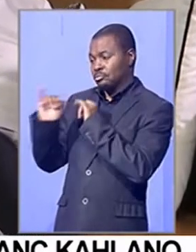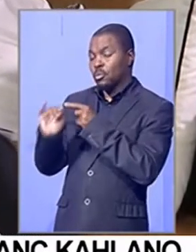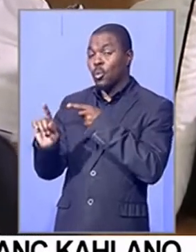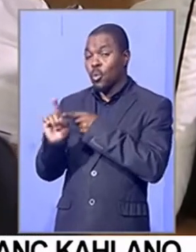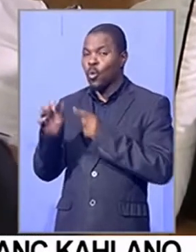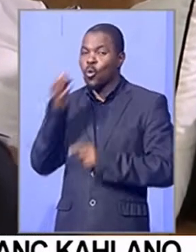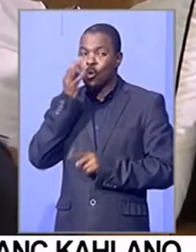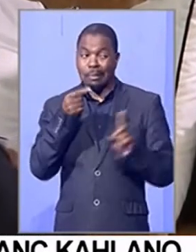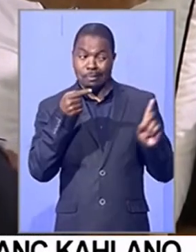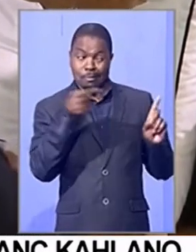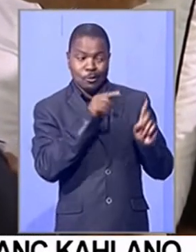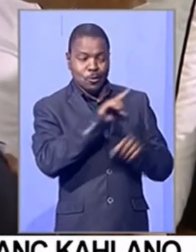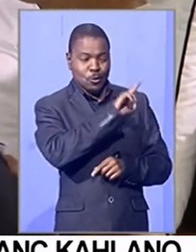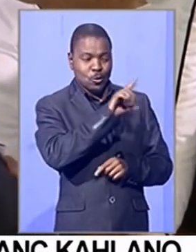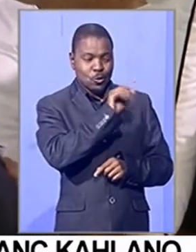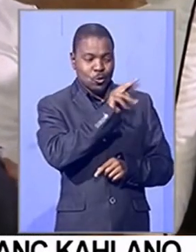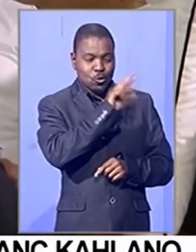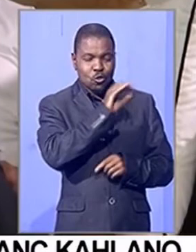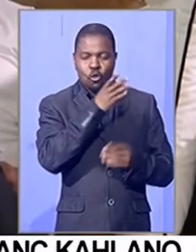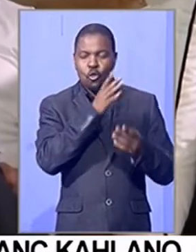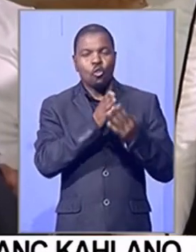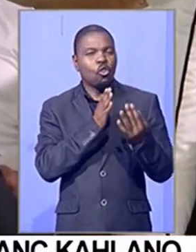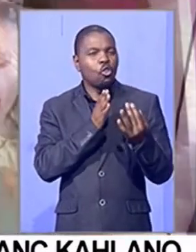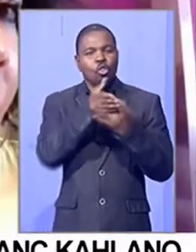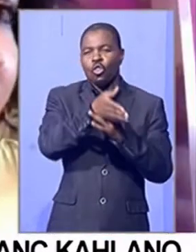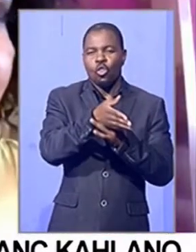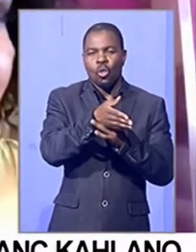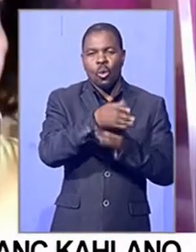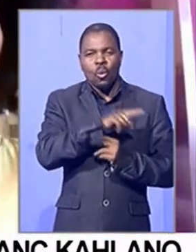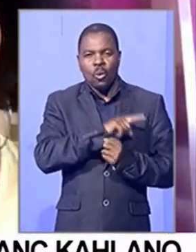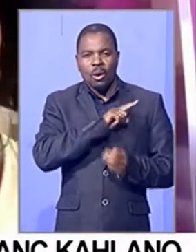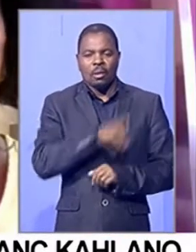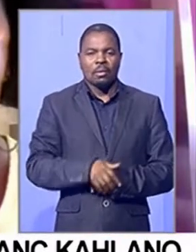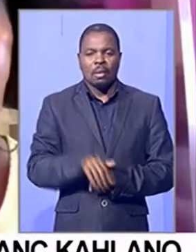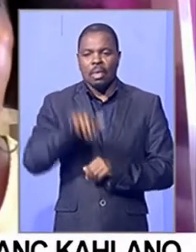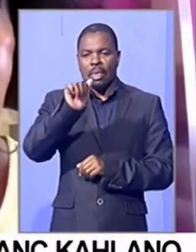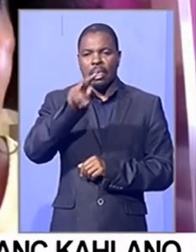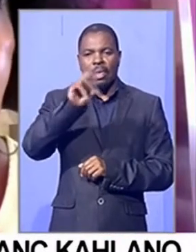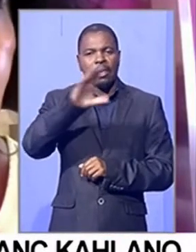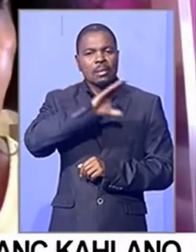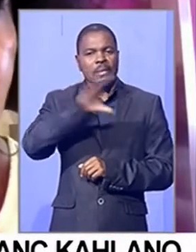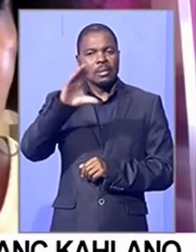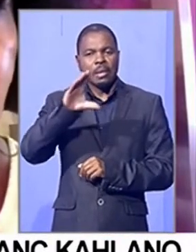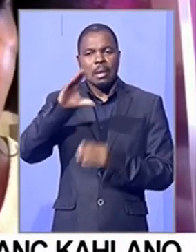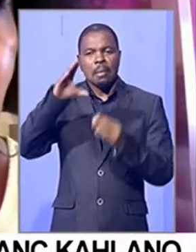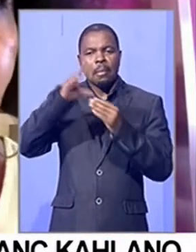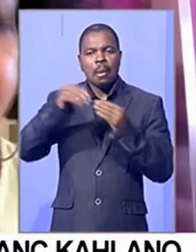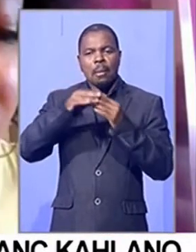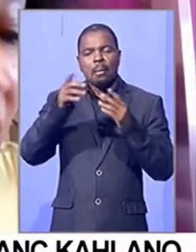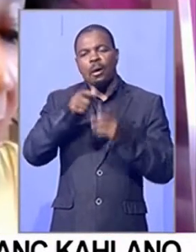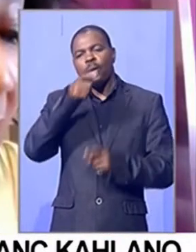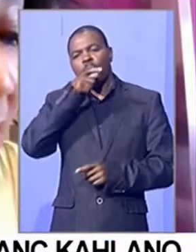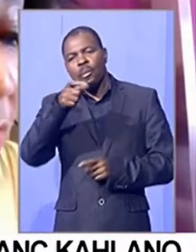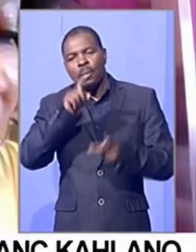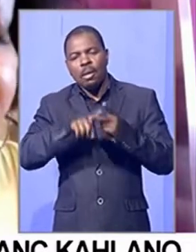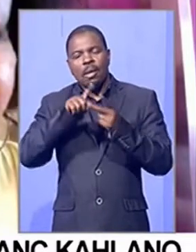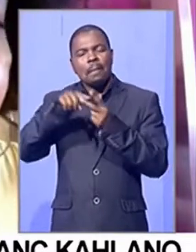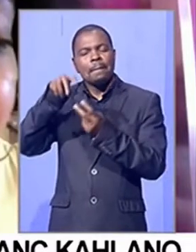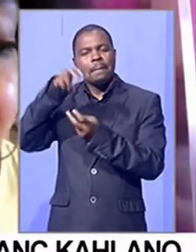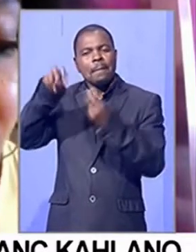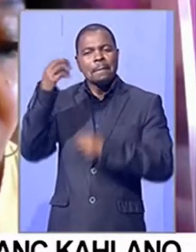Zondo o tshitse moedi ka go arabela polelong e builweng ke setho sa ANC ebile e le letona la Baahlodi